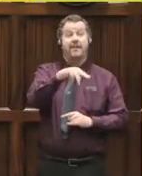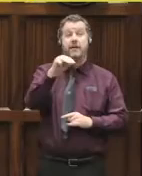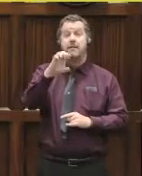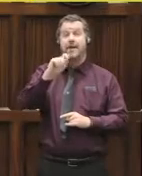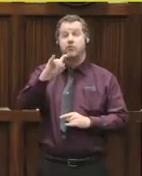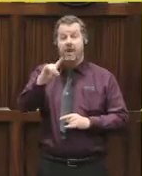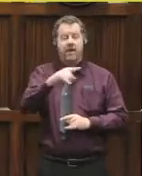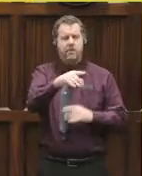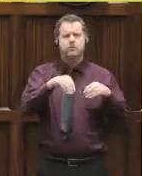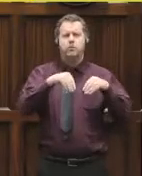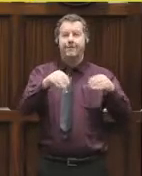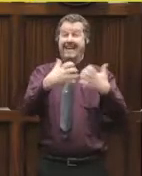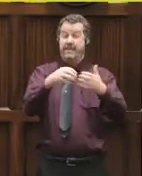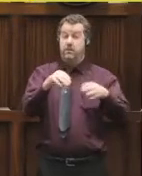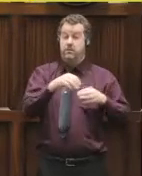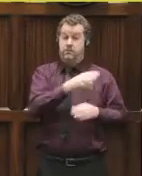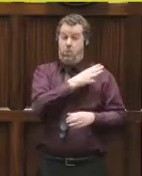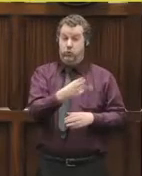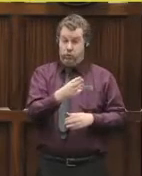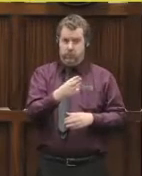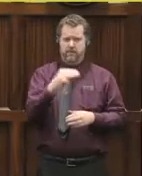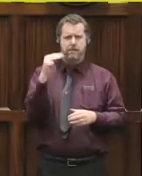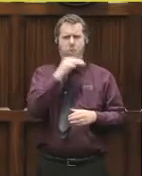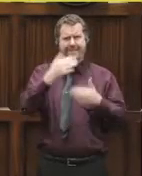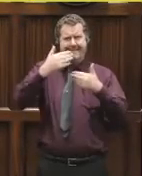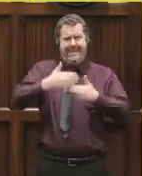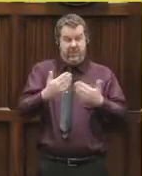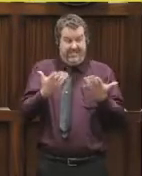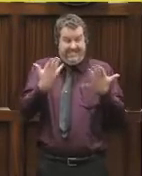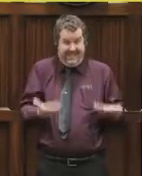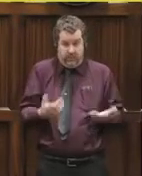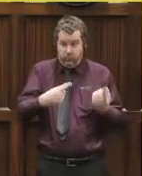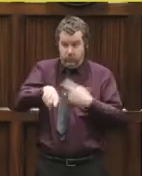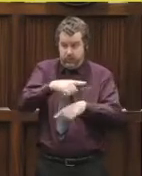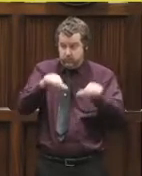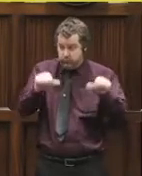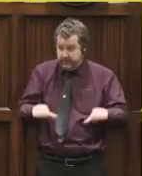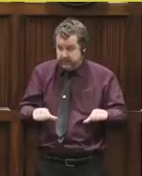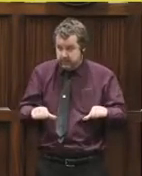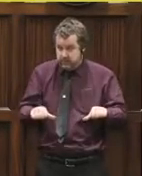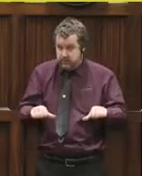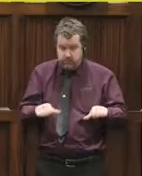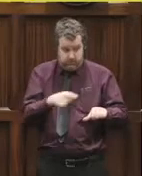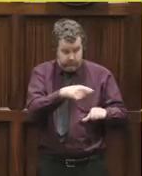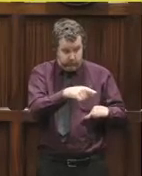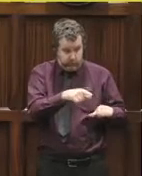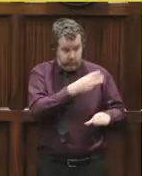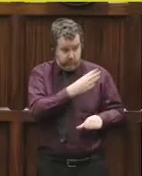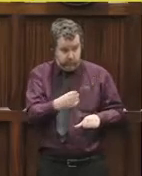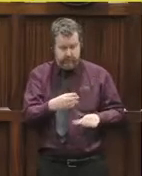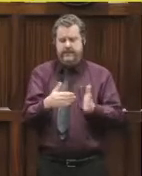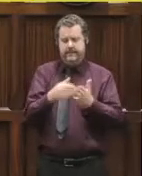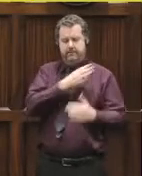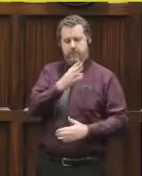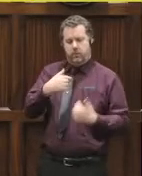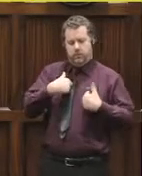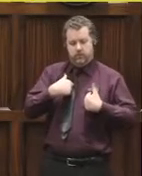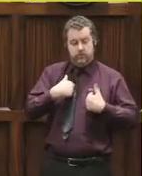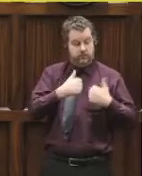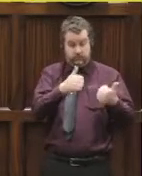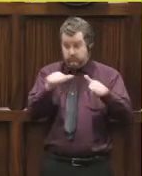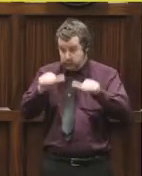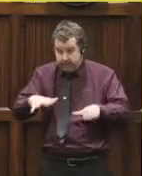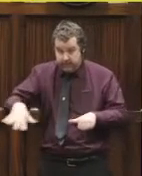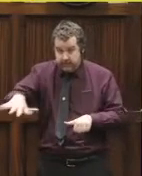The second stage of this important bill be taken now. Is that agreed? Are you moving the motion, Deputy? Is that